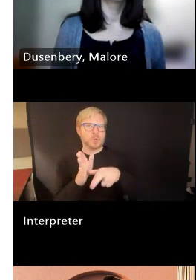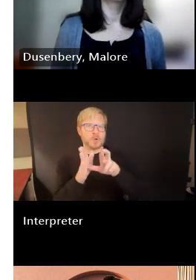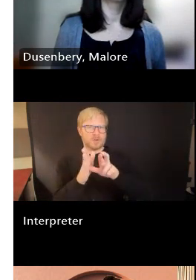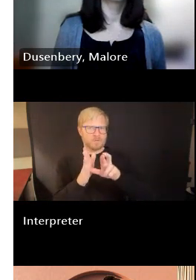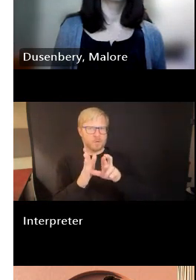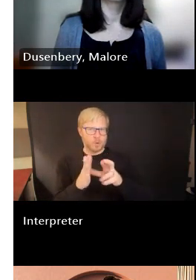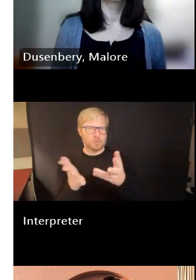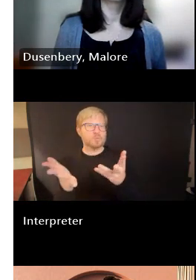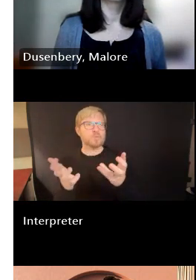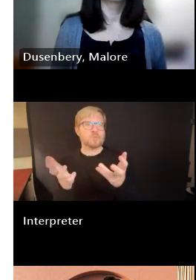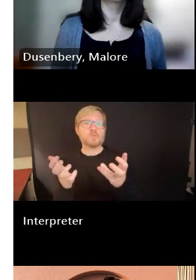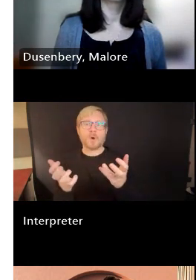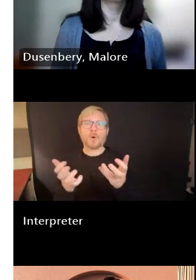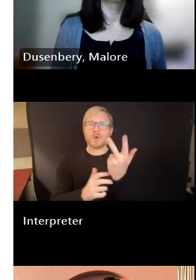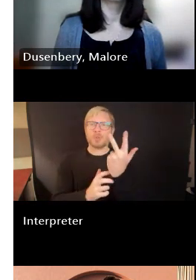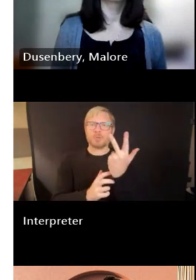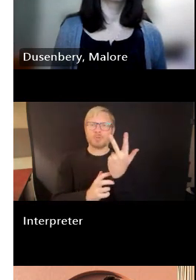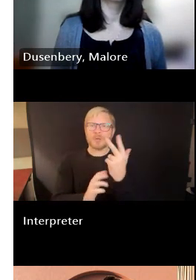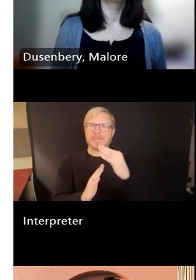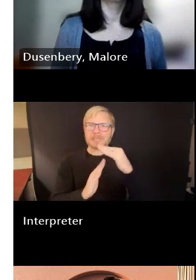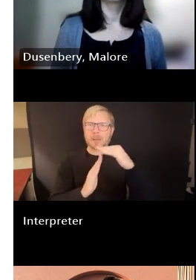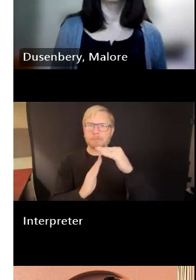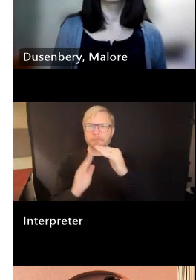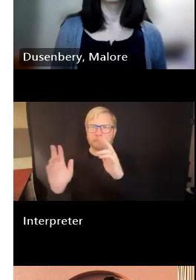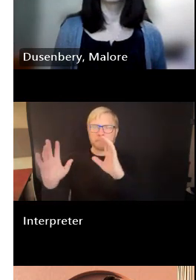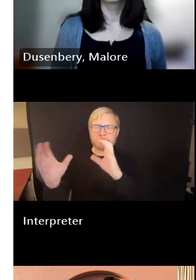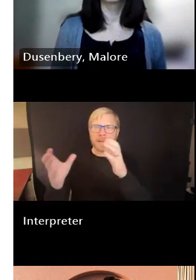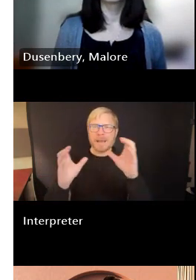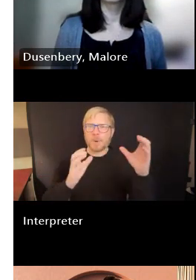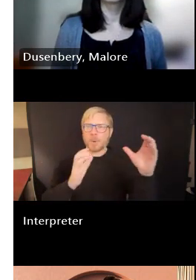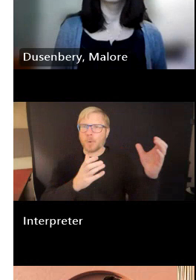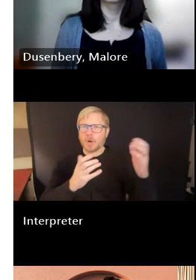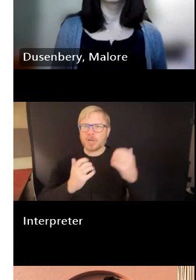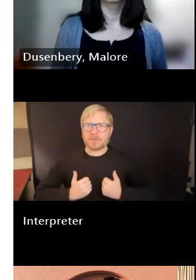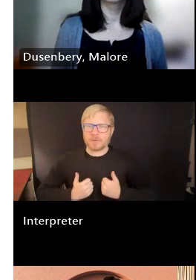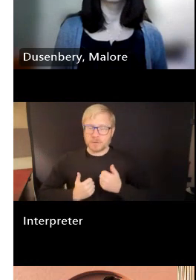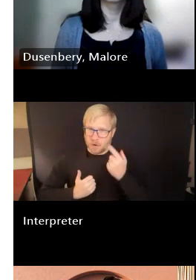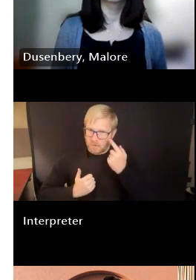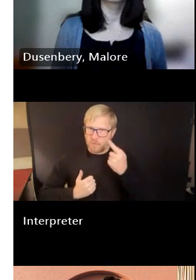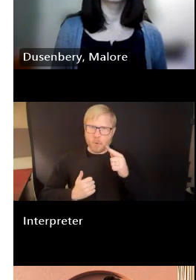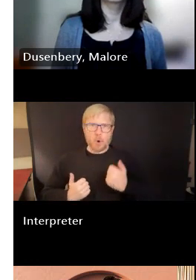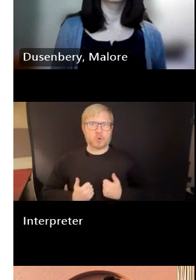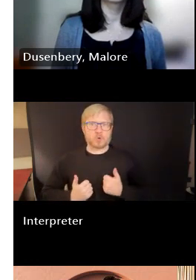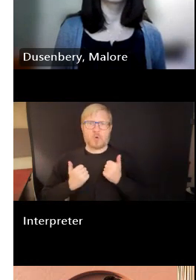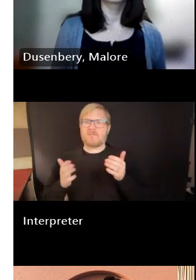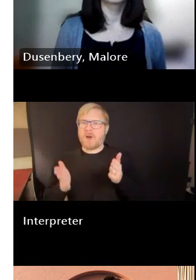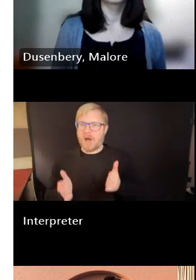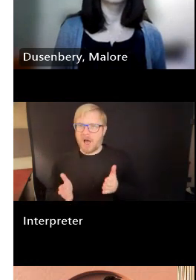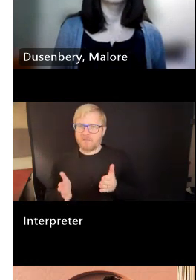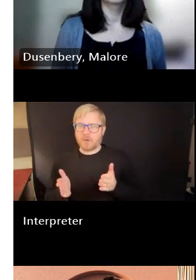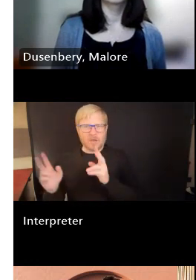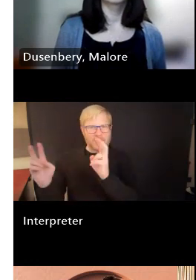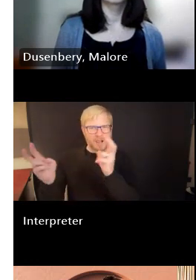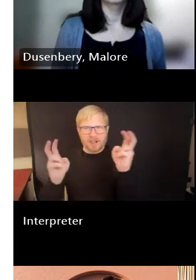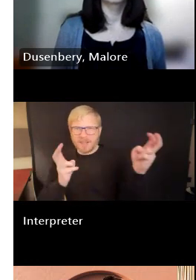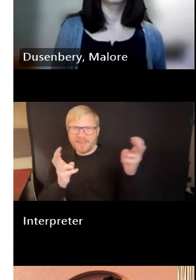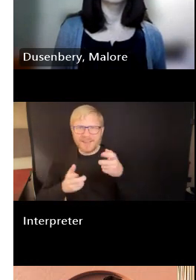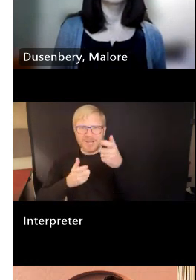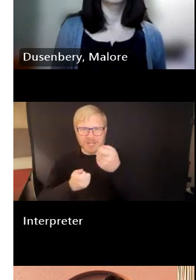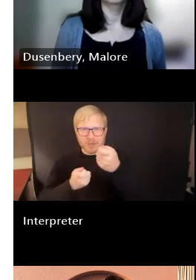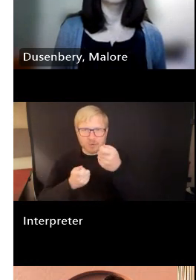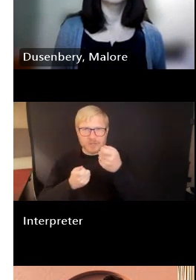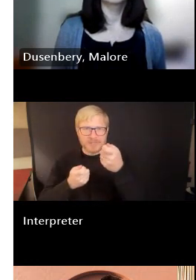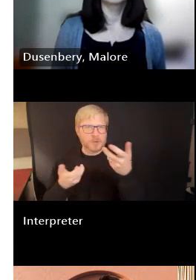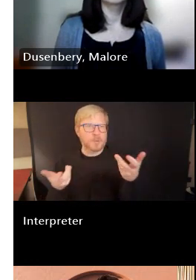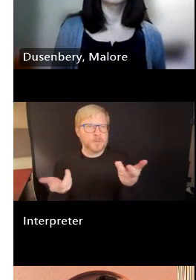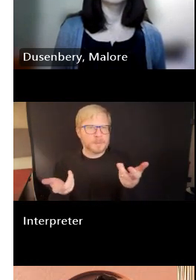top categories what survivors were most interested in. They said therapy, counseling, and healing practices for me